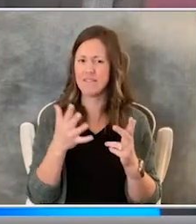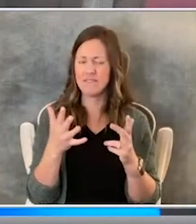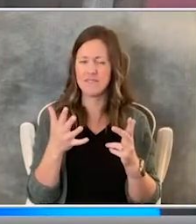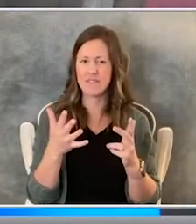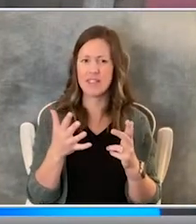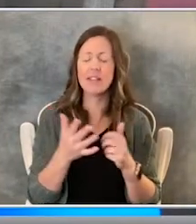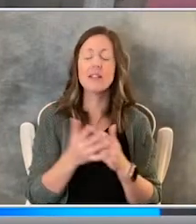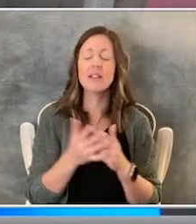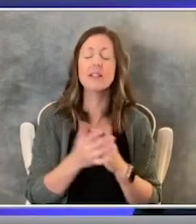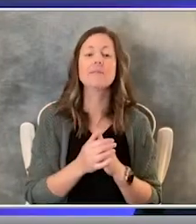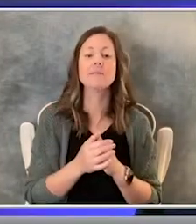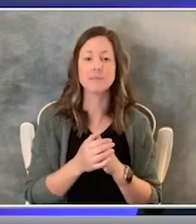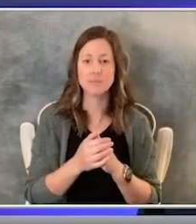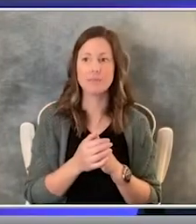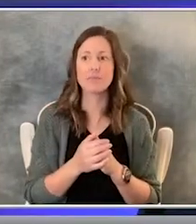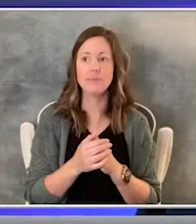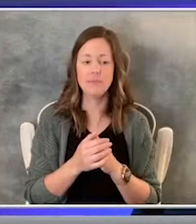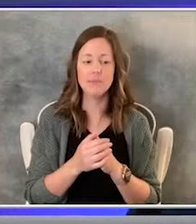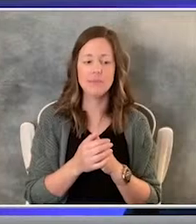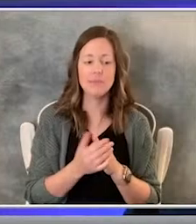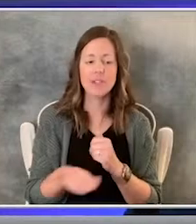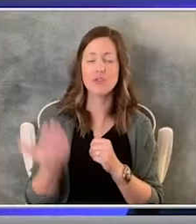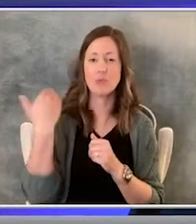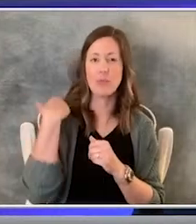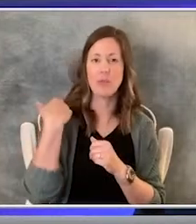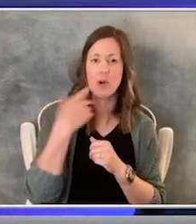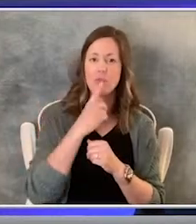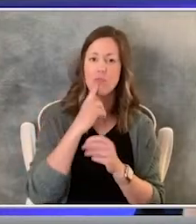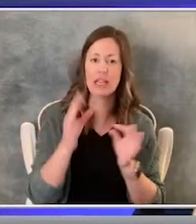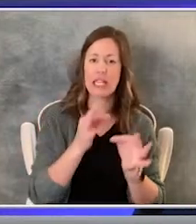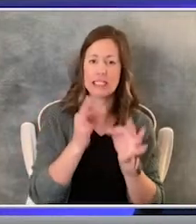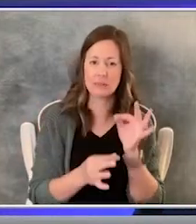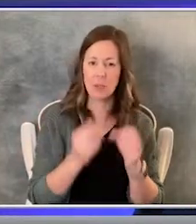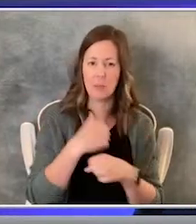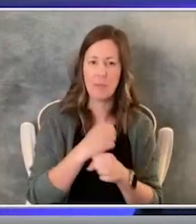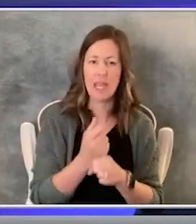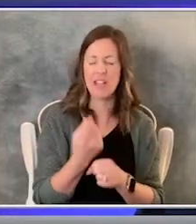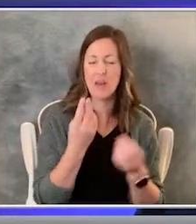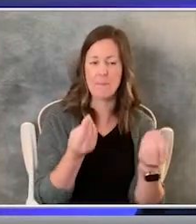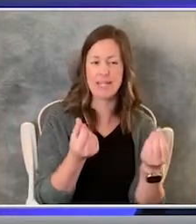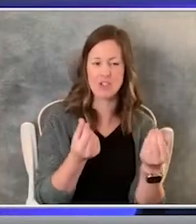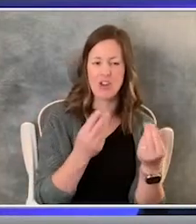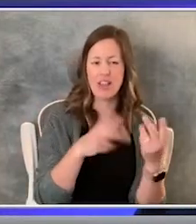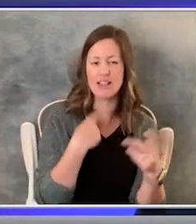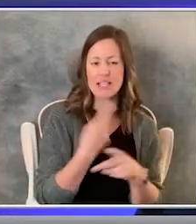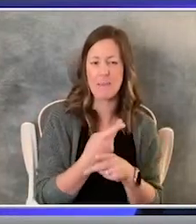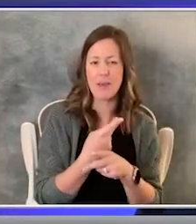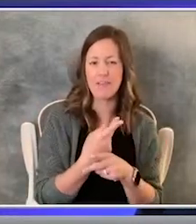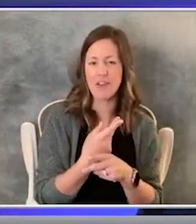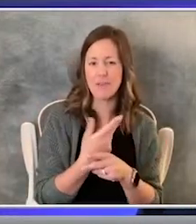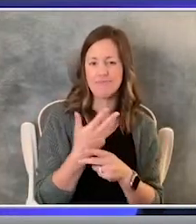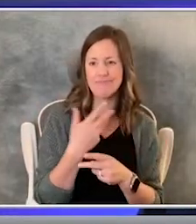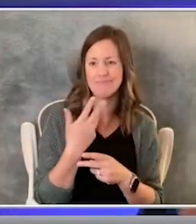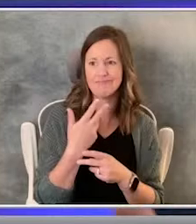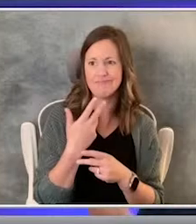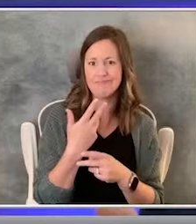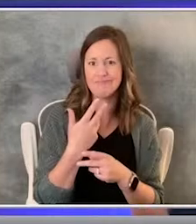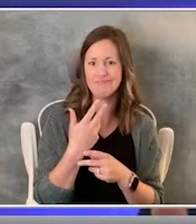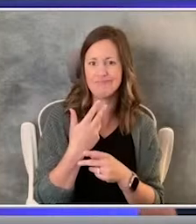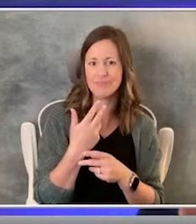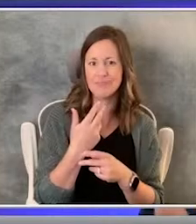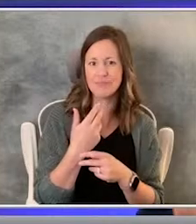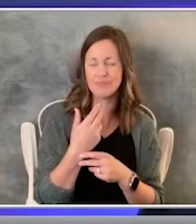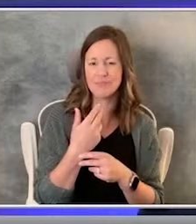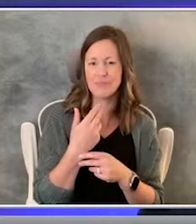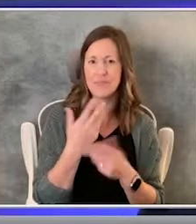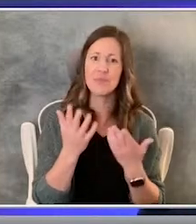spend you know, your academic career as you go through medical school developing a sense of,